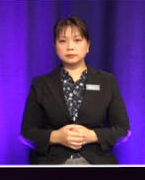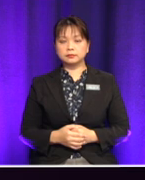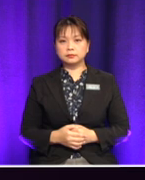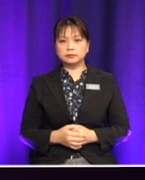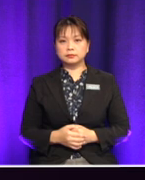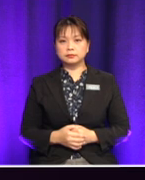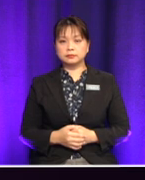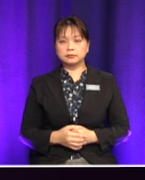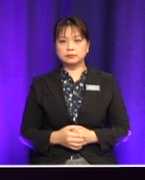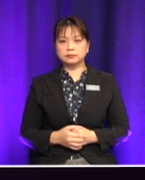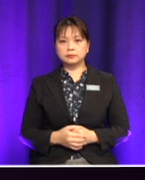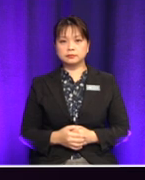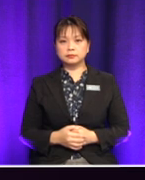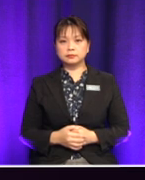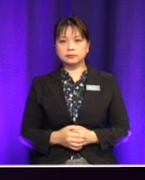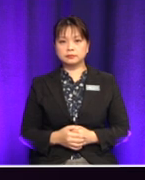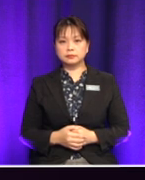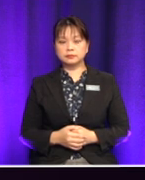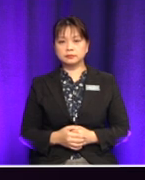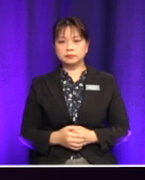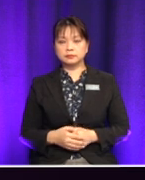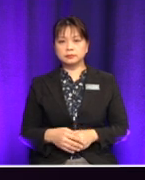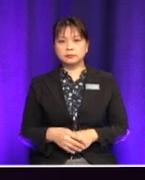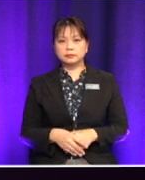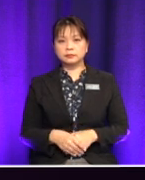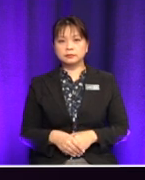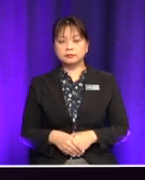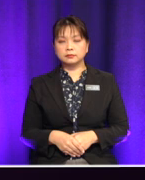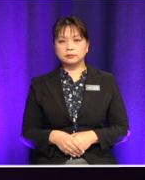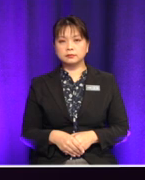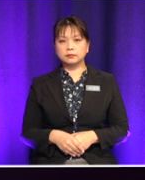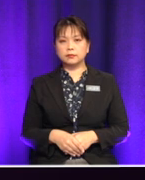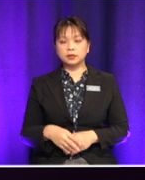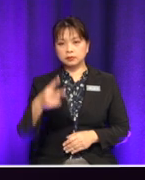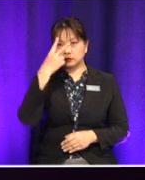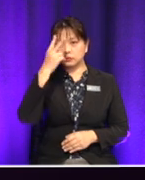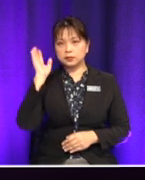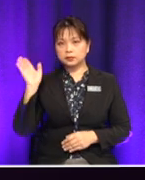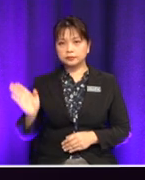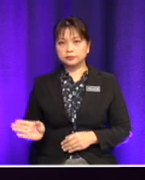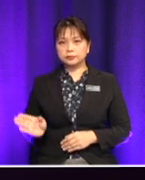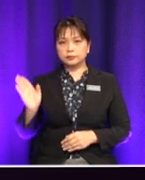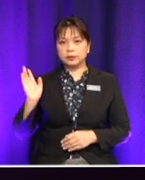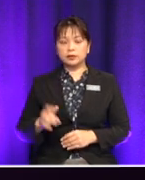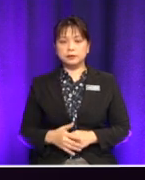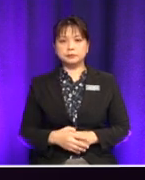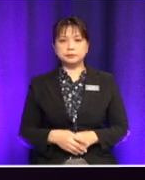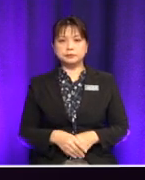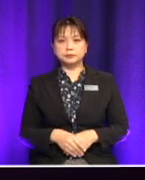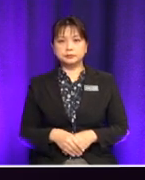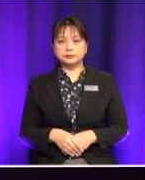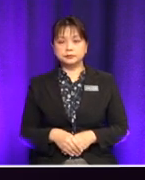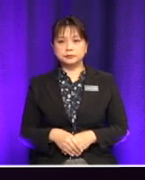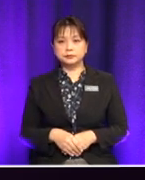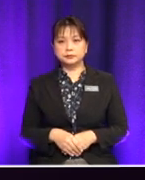from, until, all right, floor, off, cooked. All right? Mm-hmm.